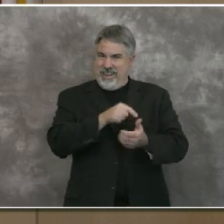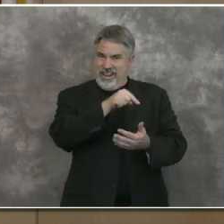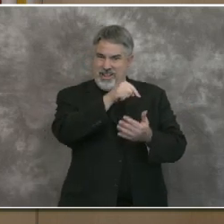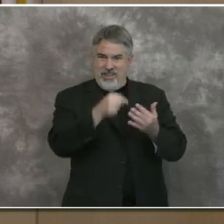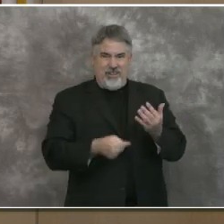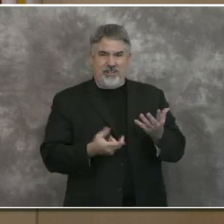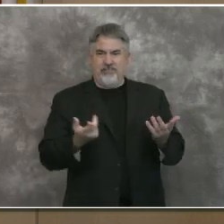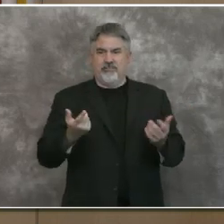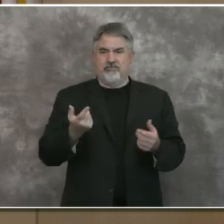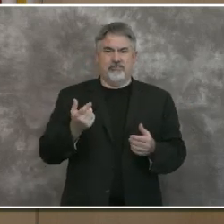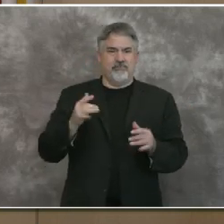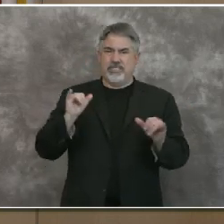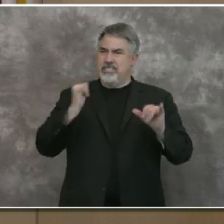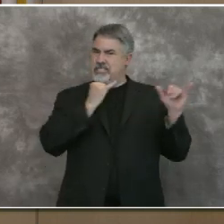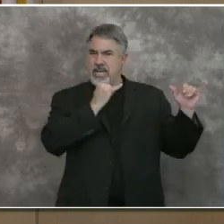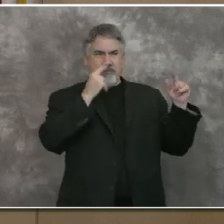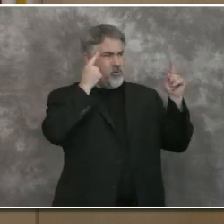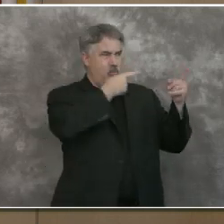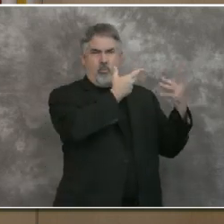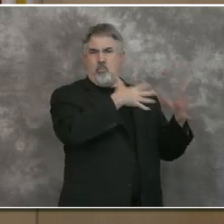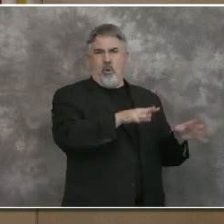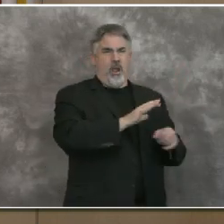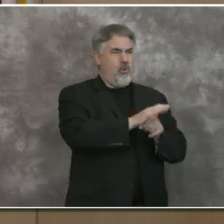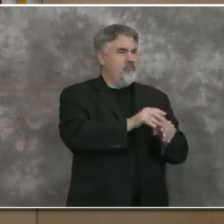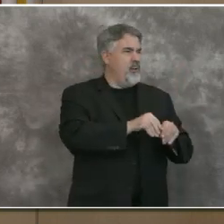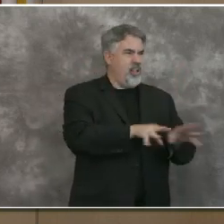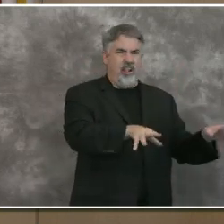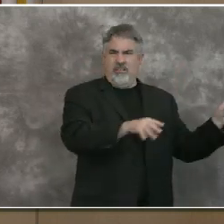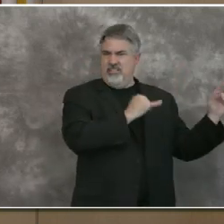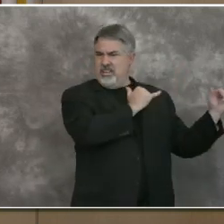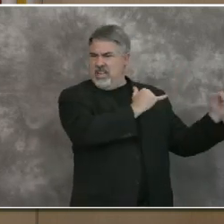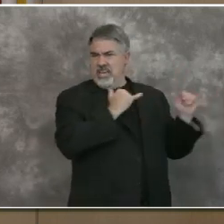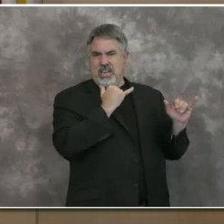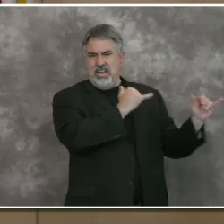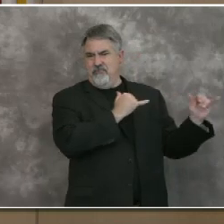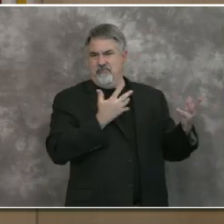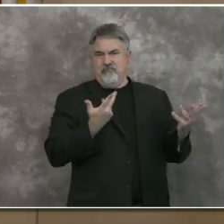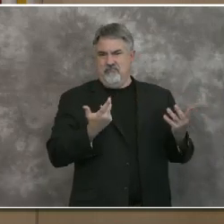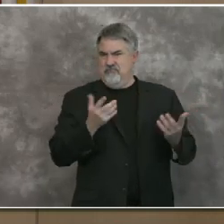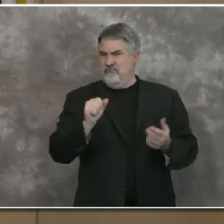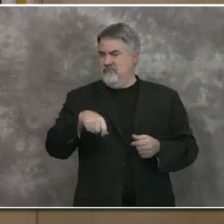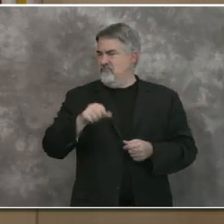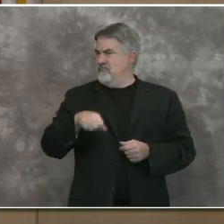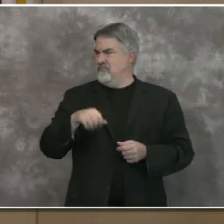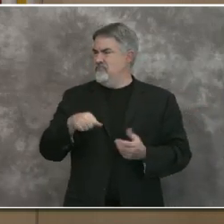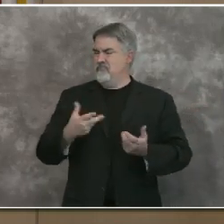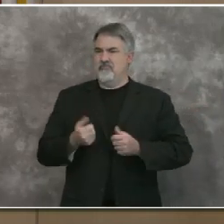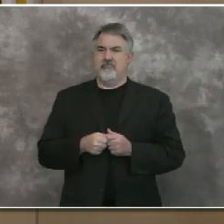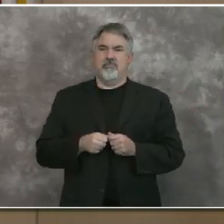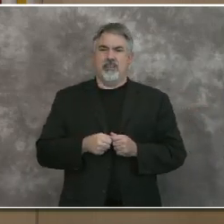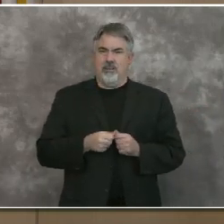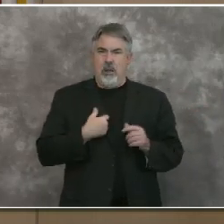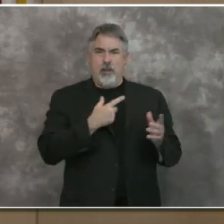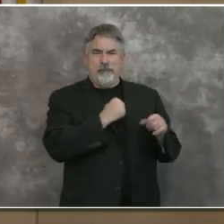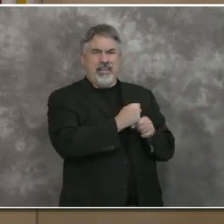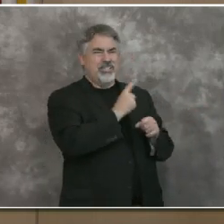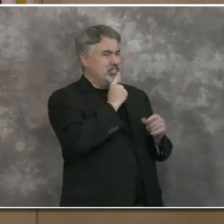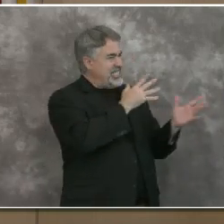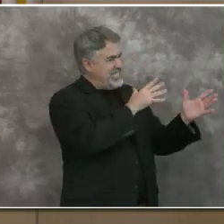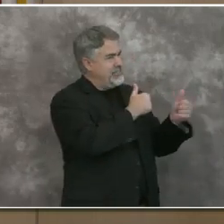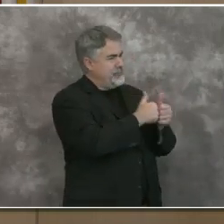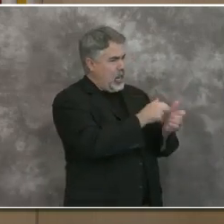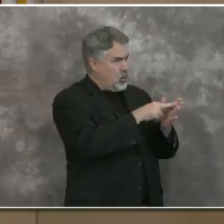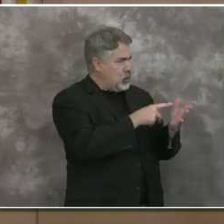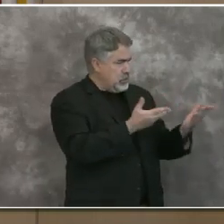and goal. We both have the same goal. So we will be working with them to make sure that they follow the social